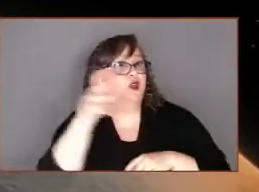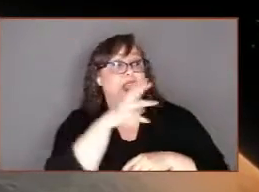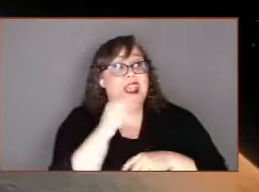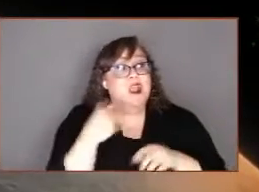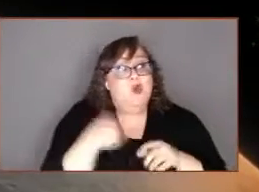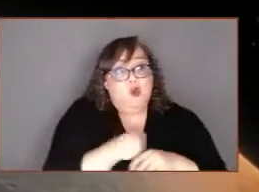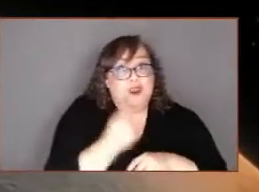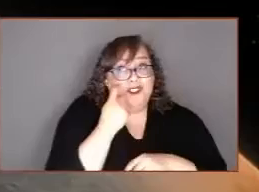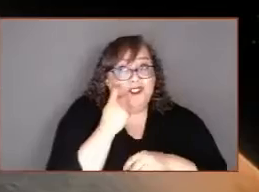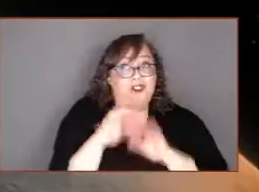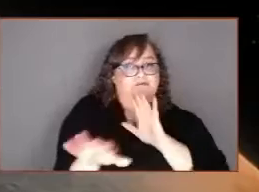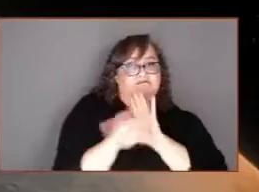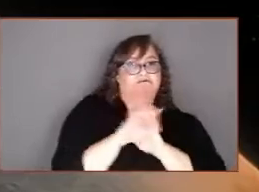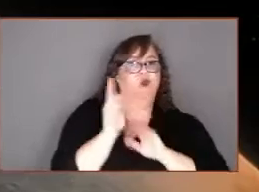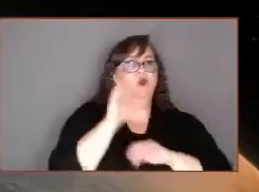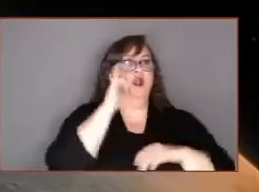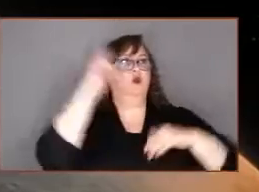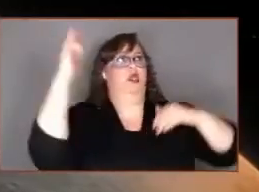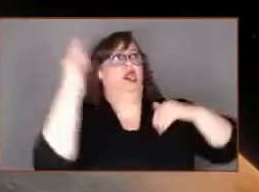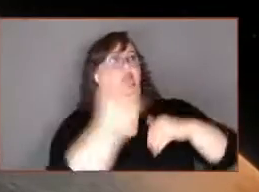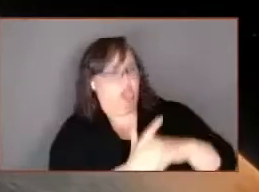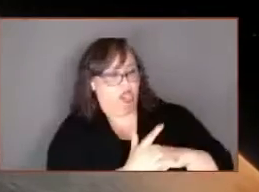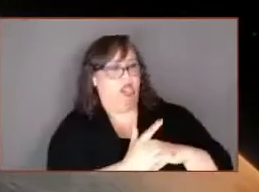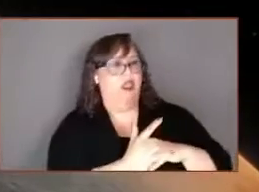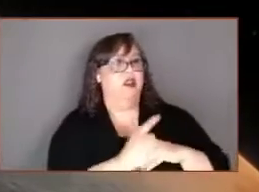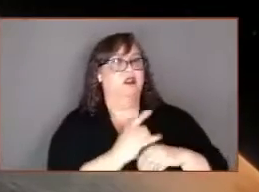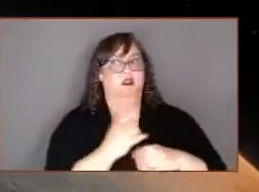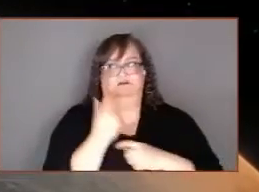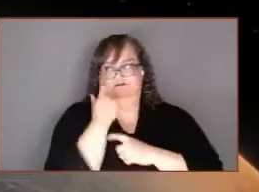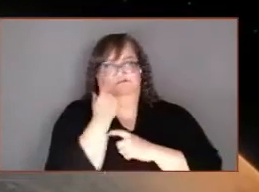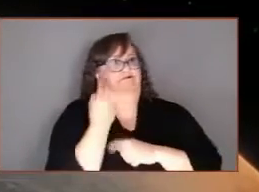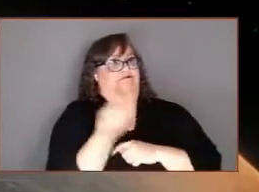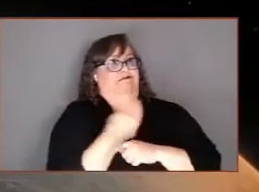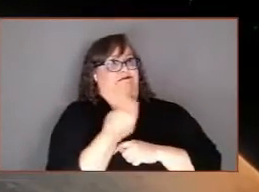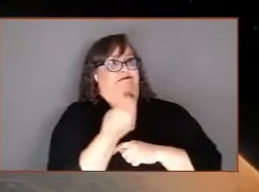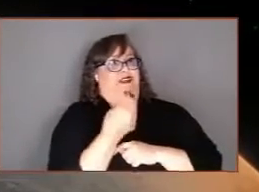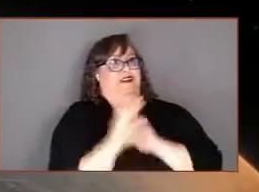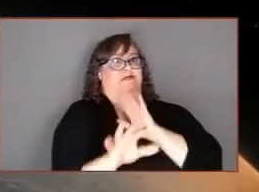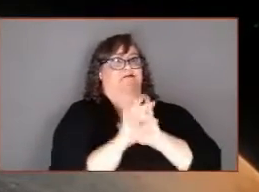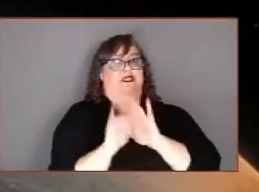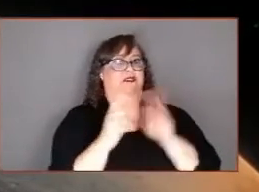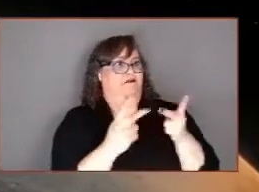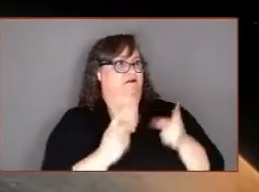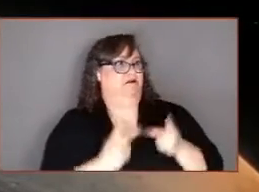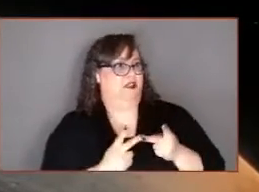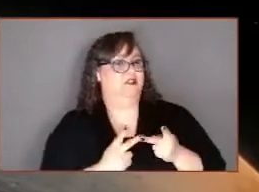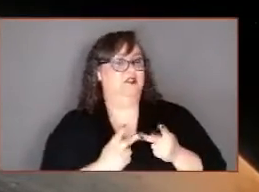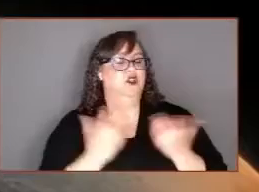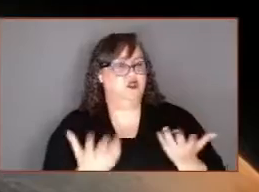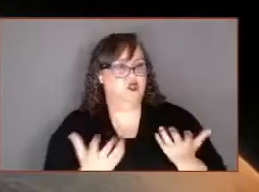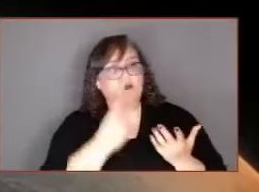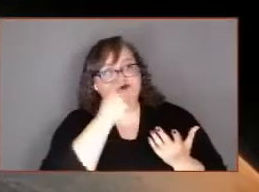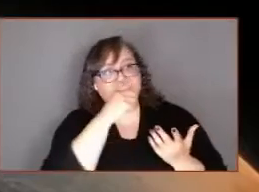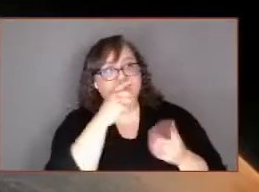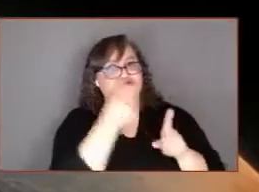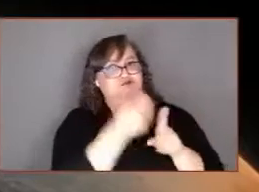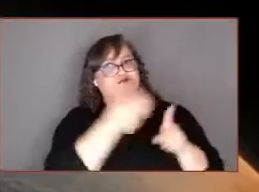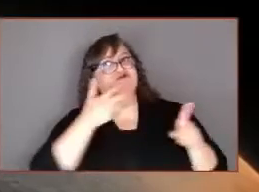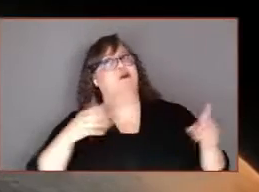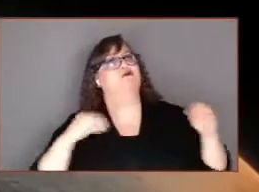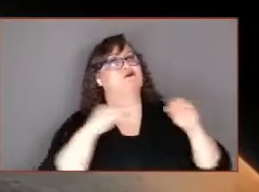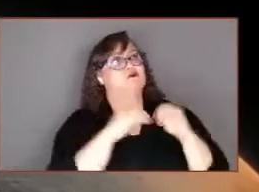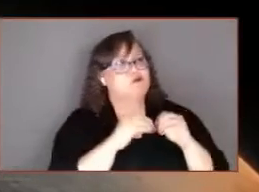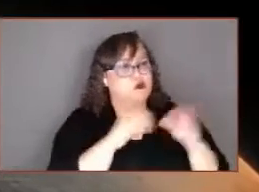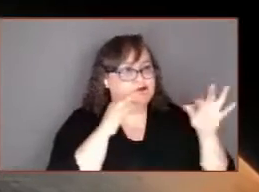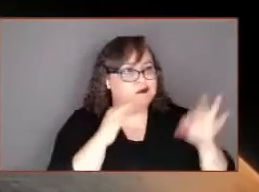Viper rover on Monday. So that's a great question. I love this. So Alejandro, can you tell me more about that and how the Viper rover